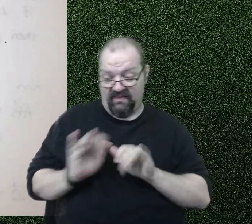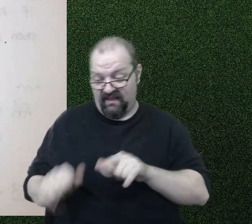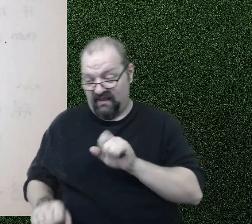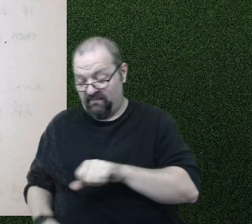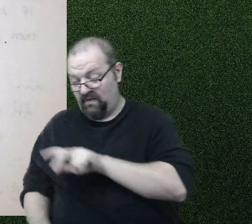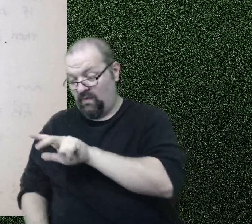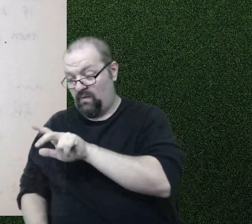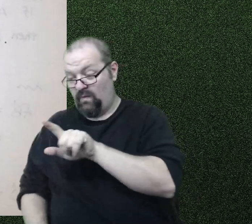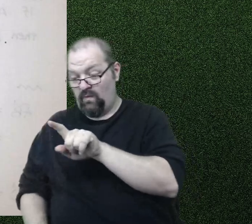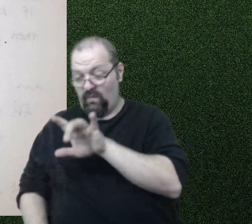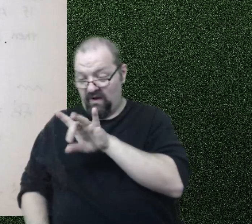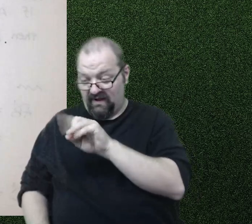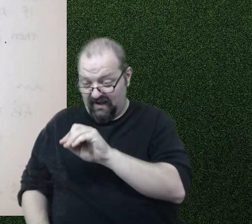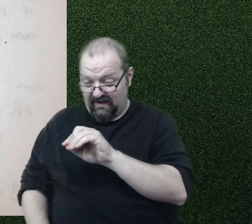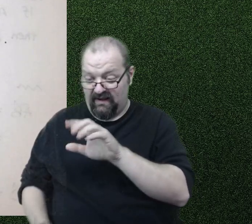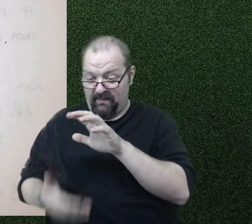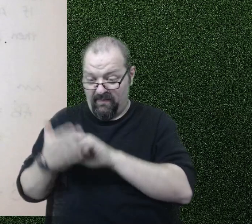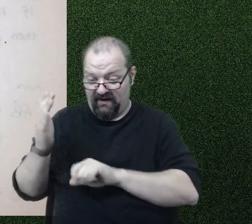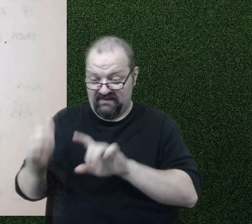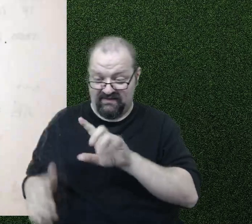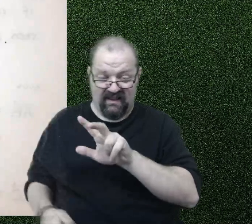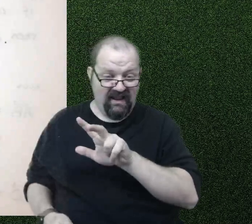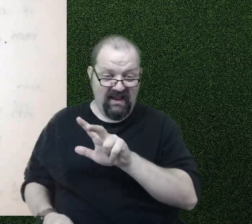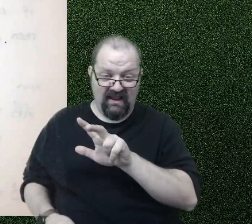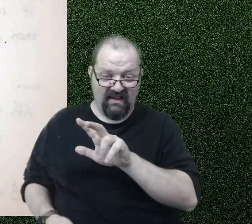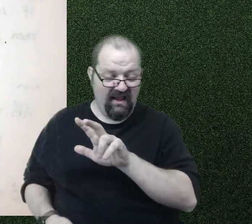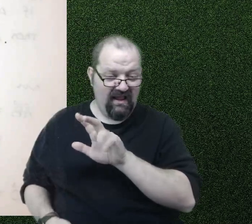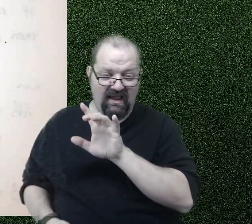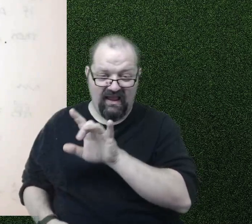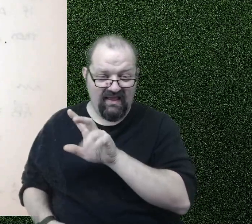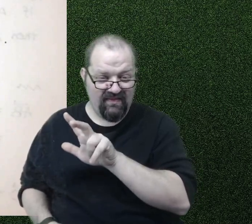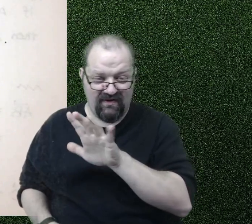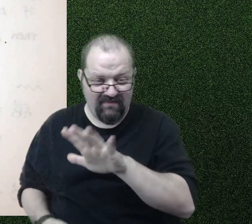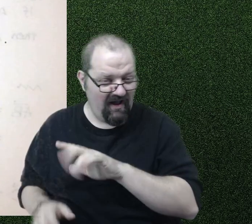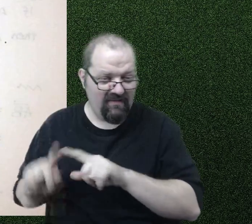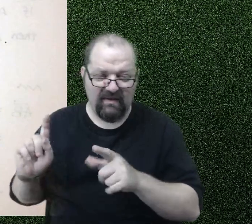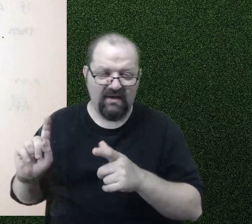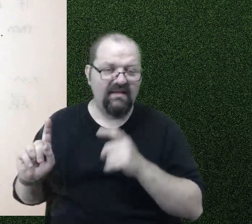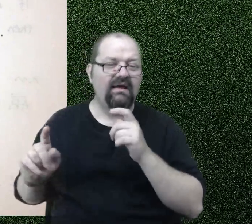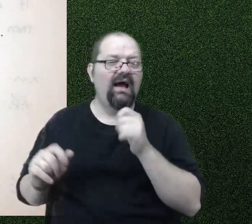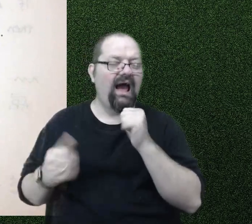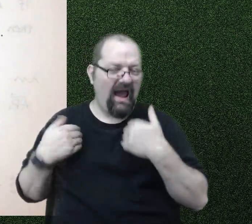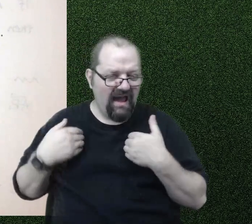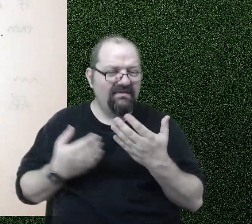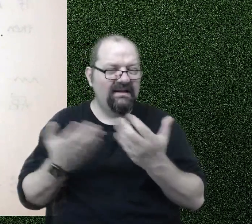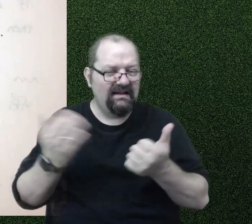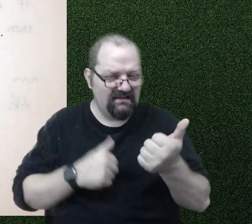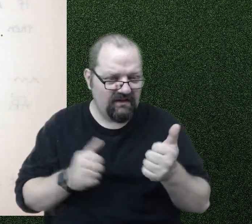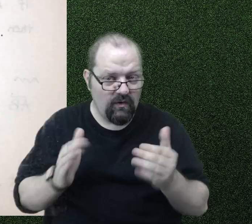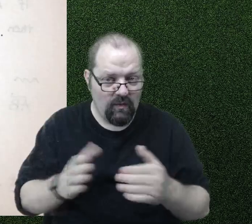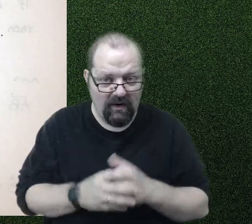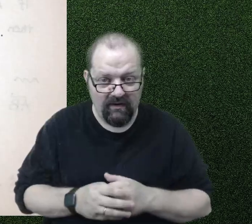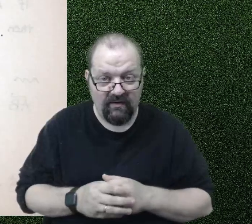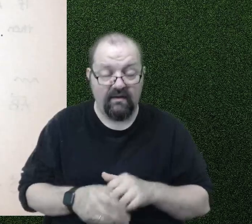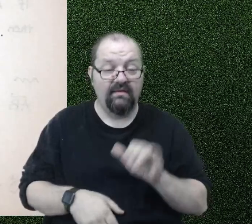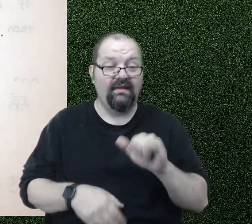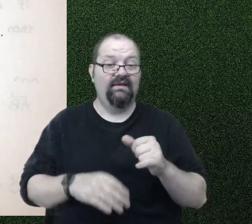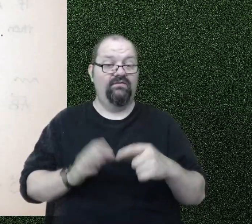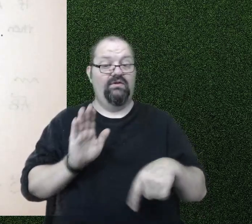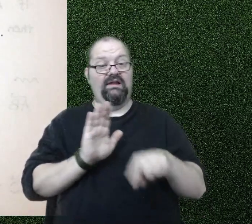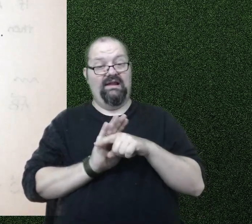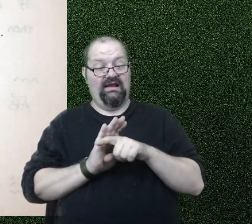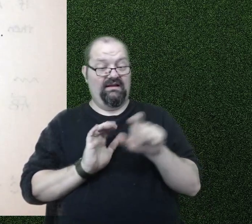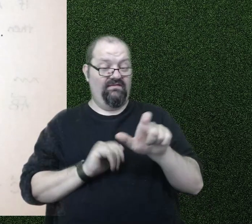that if you wanted to, but there's a much easier way. If you see that 35 there, and it's going in the negative x